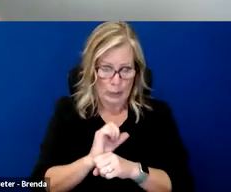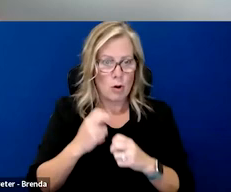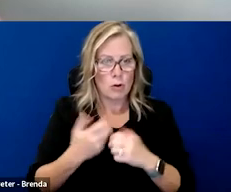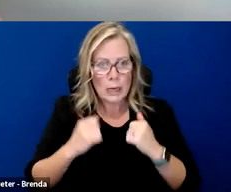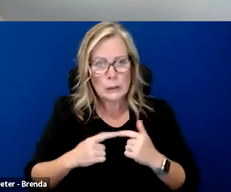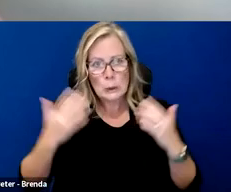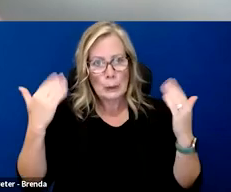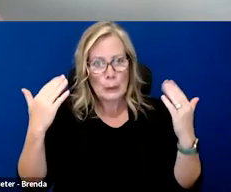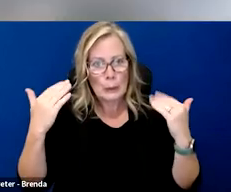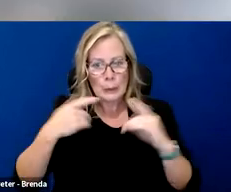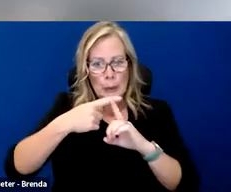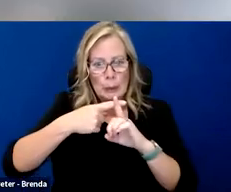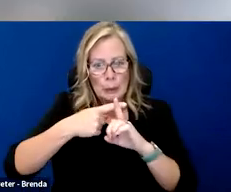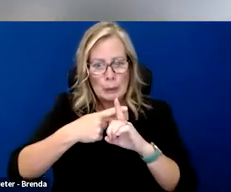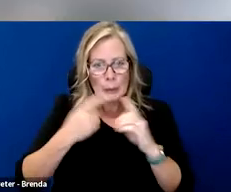illness.